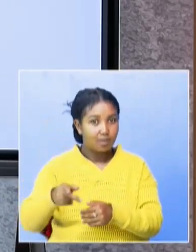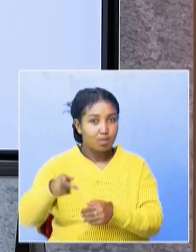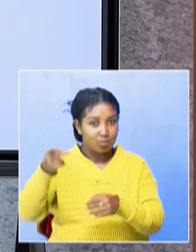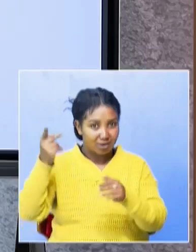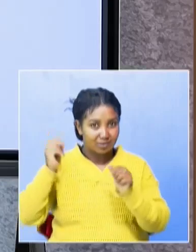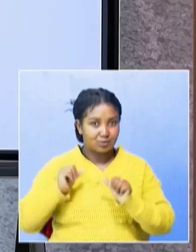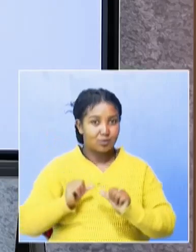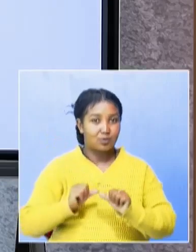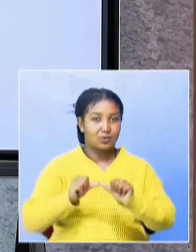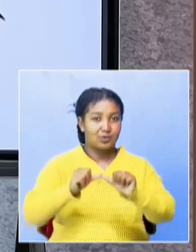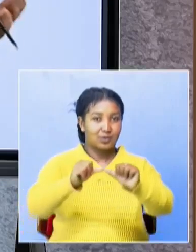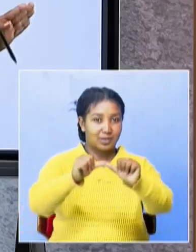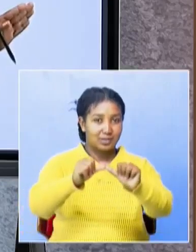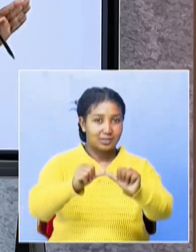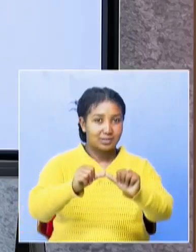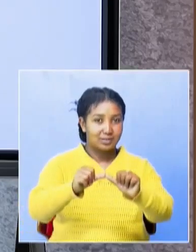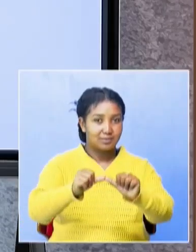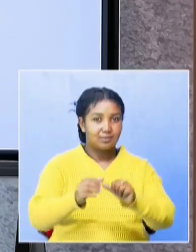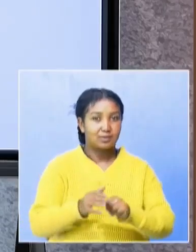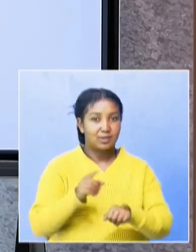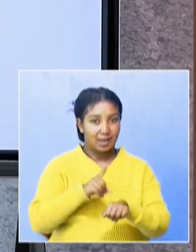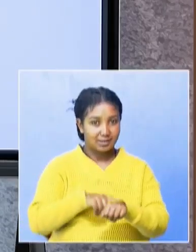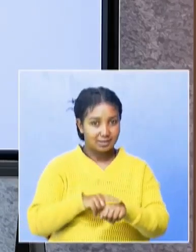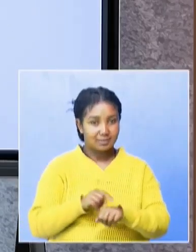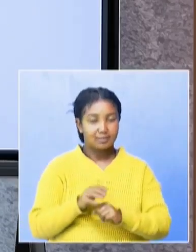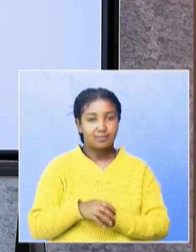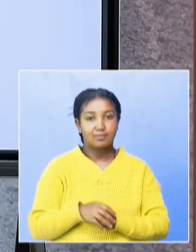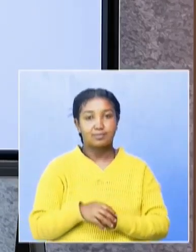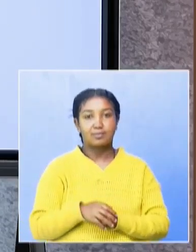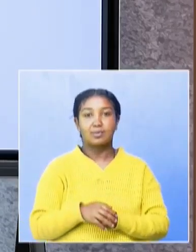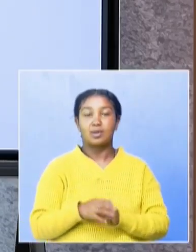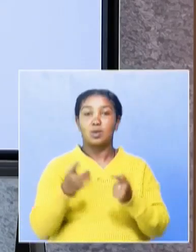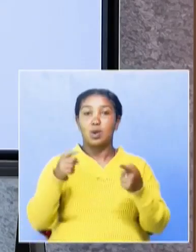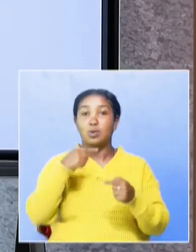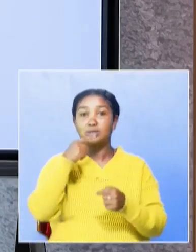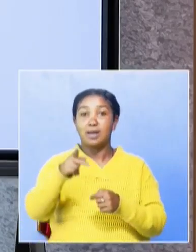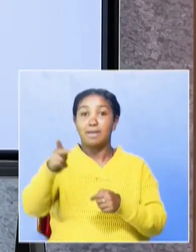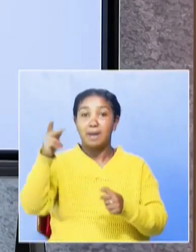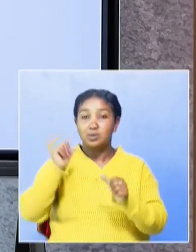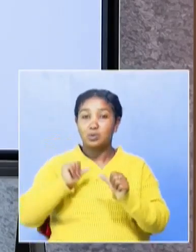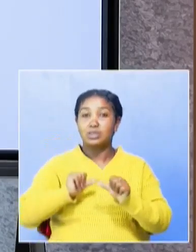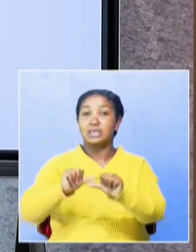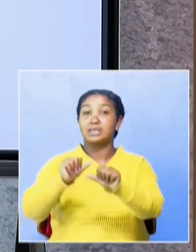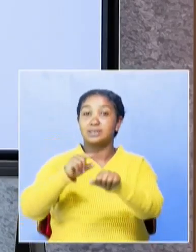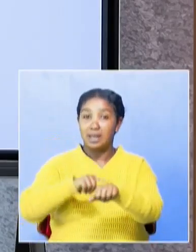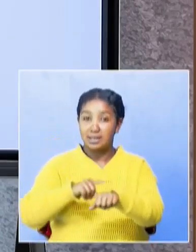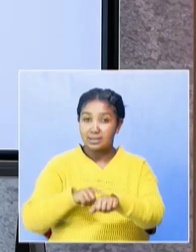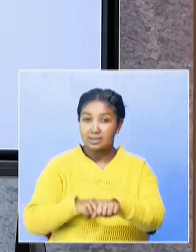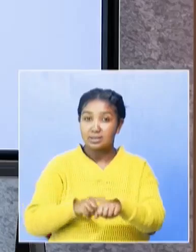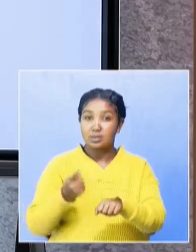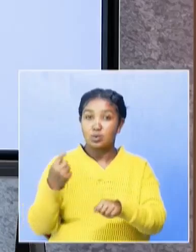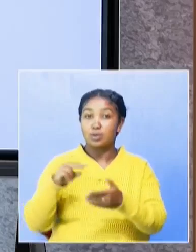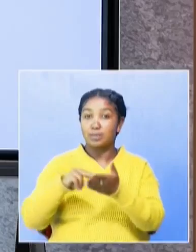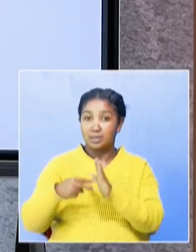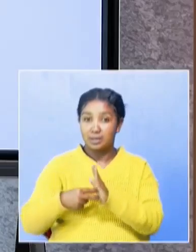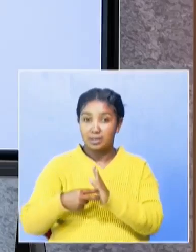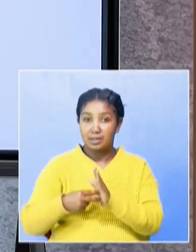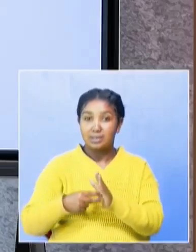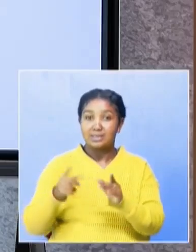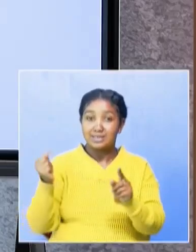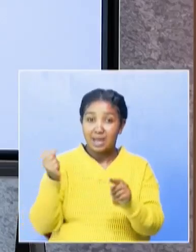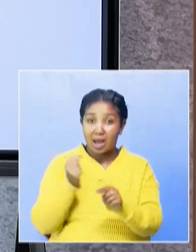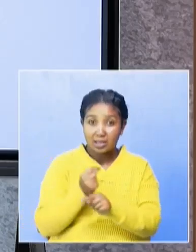and past continuous tense. When we say past continuous tense, we mean that